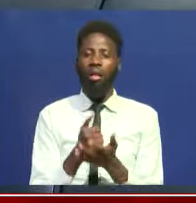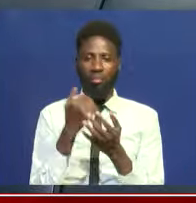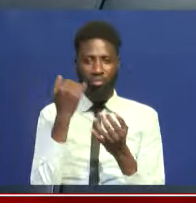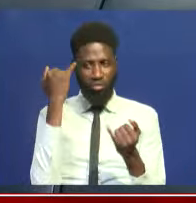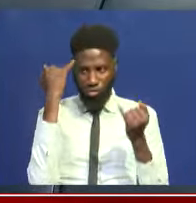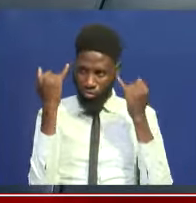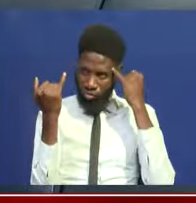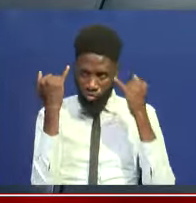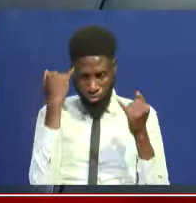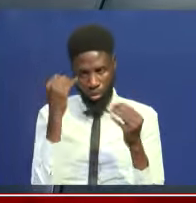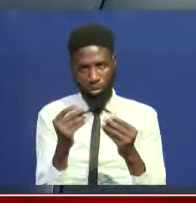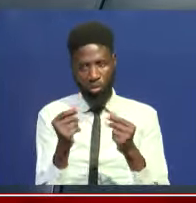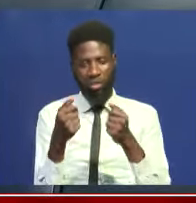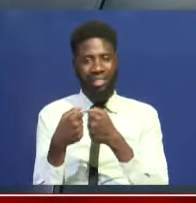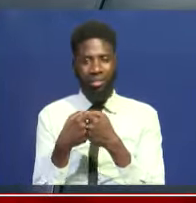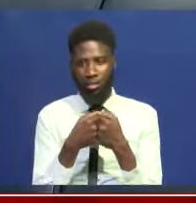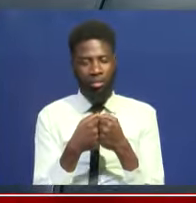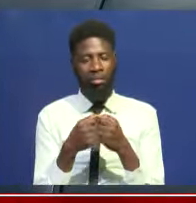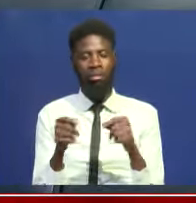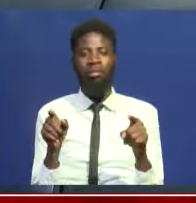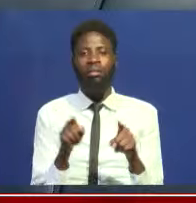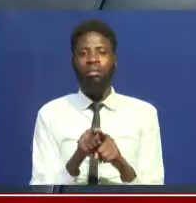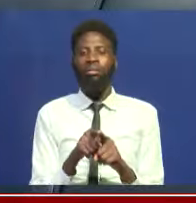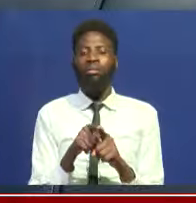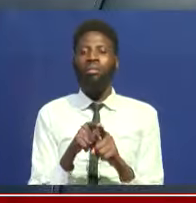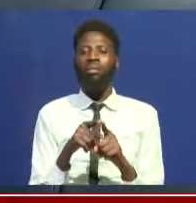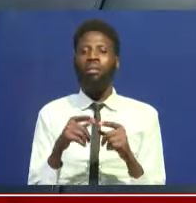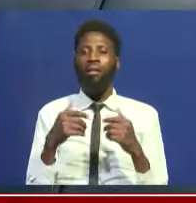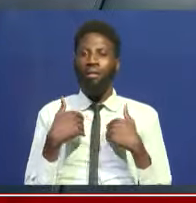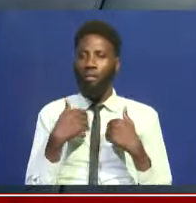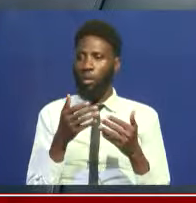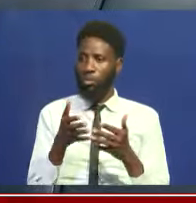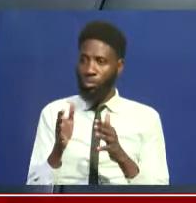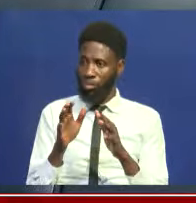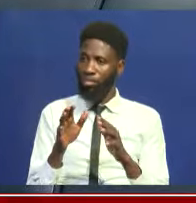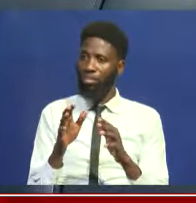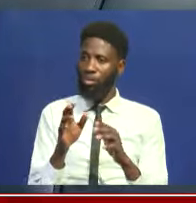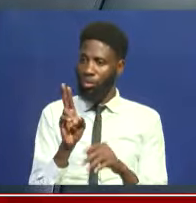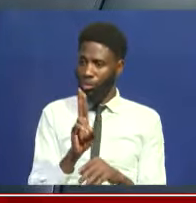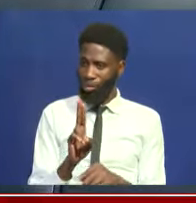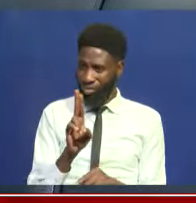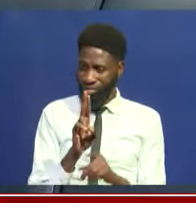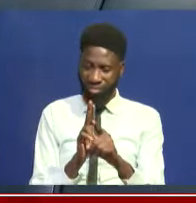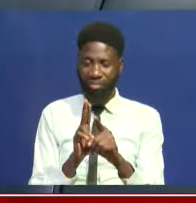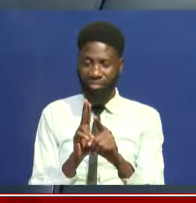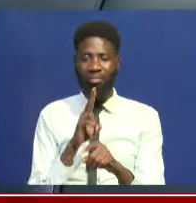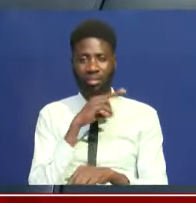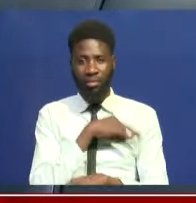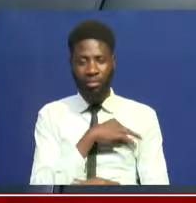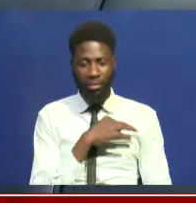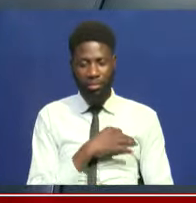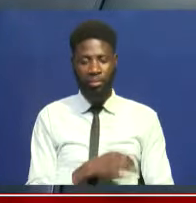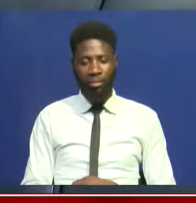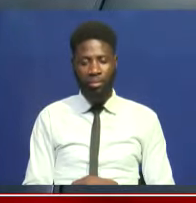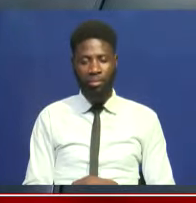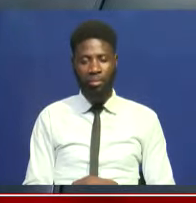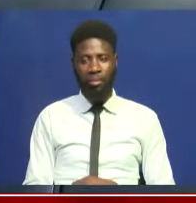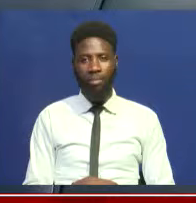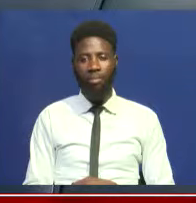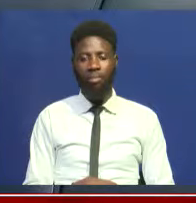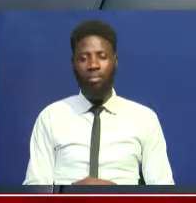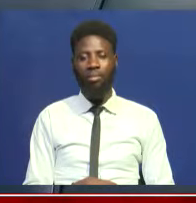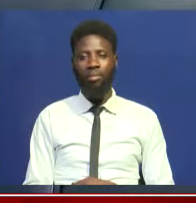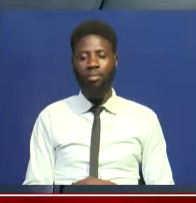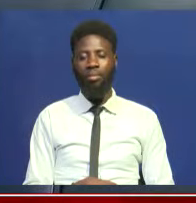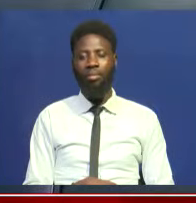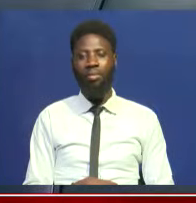these challenges and to avail itself of the opportunities. I like to think of challenges as opportunities. And I